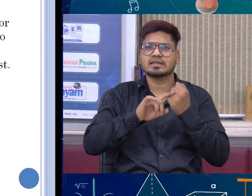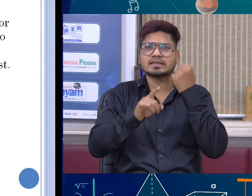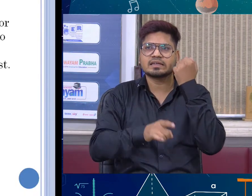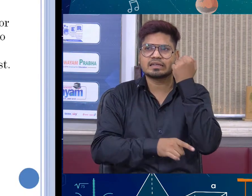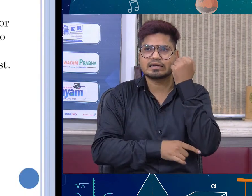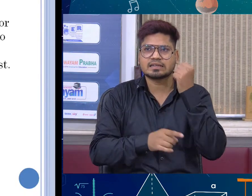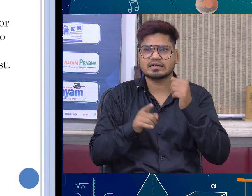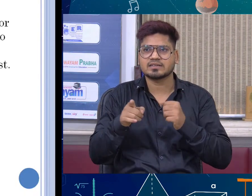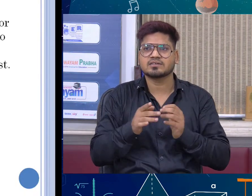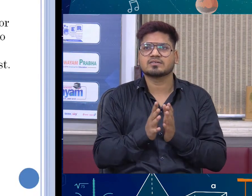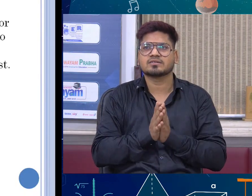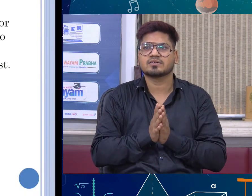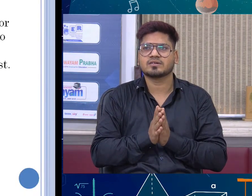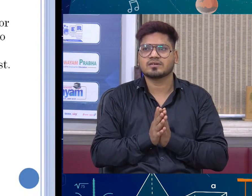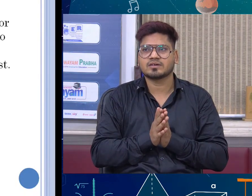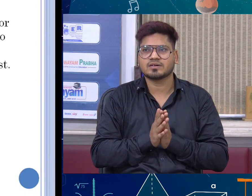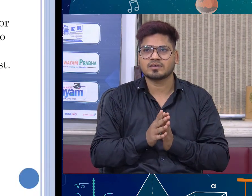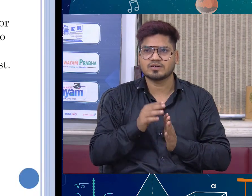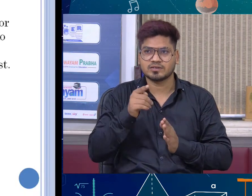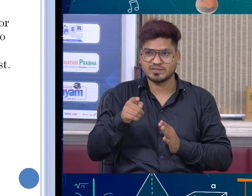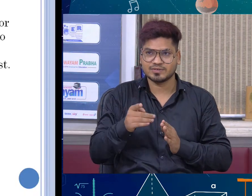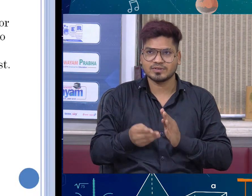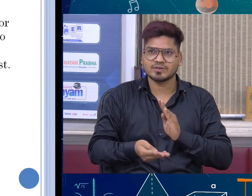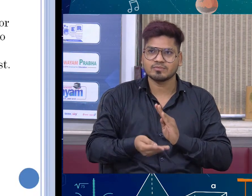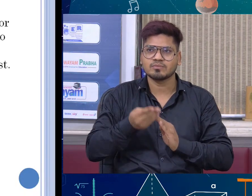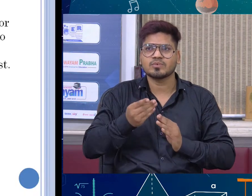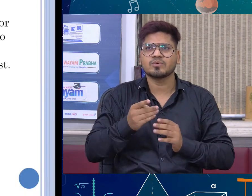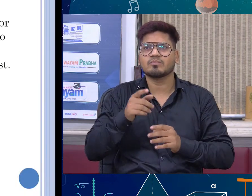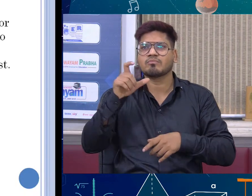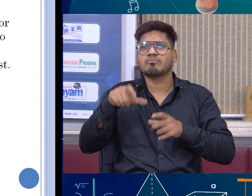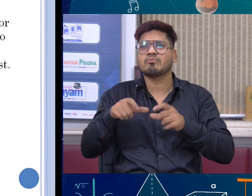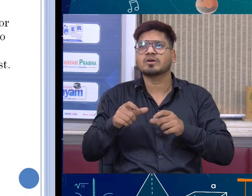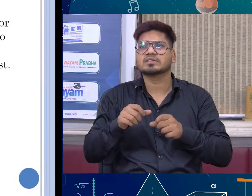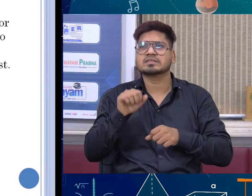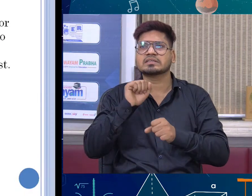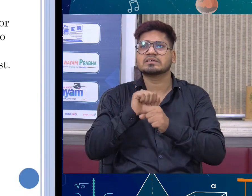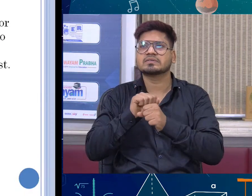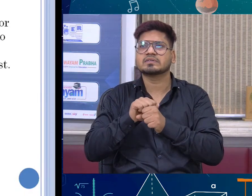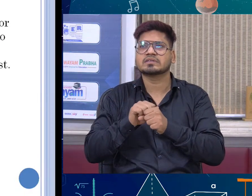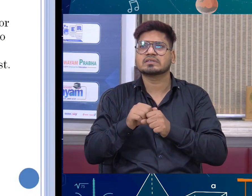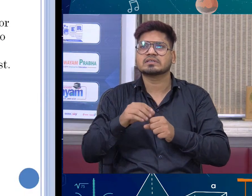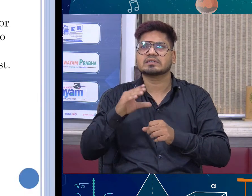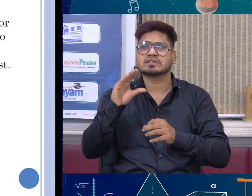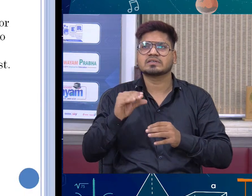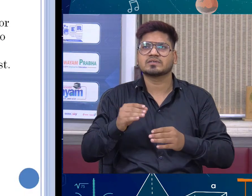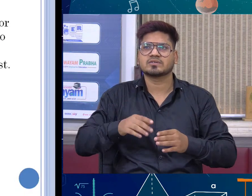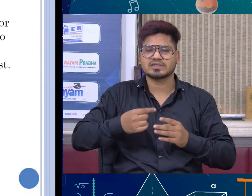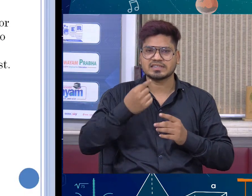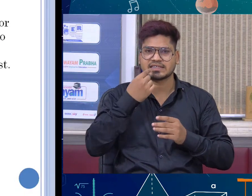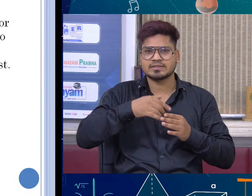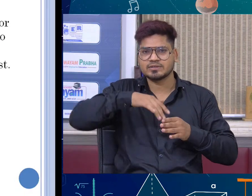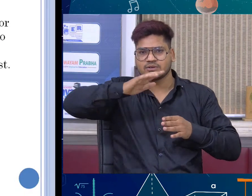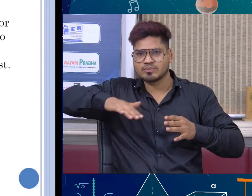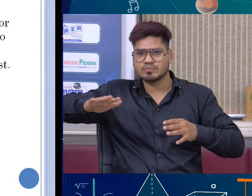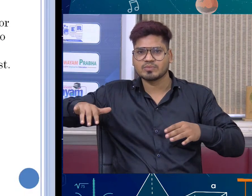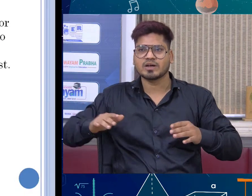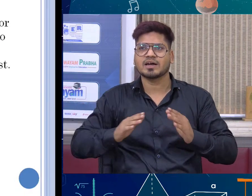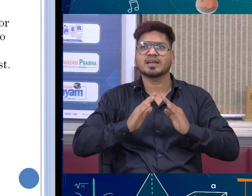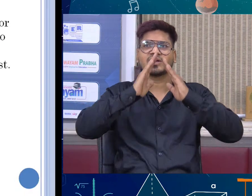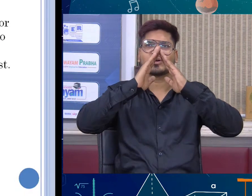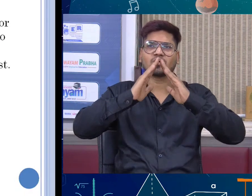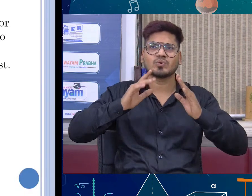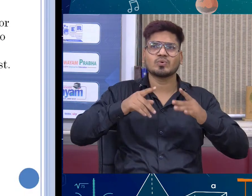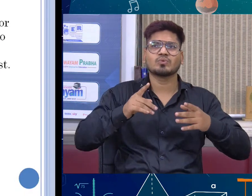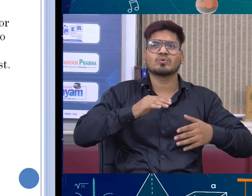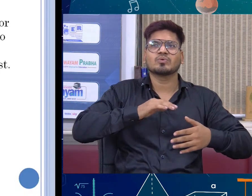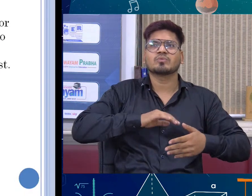valley, is on the crest of a low hill. From this highest one could see the river and the field of like corn, dotted